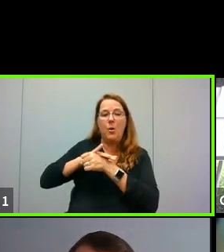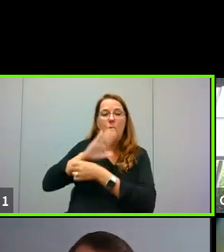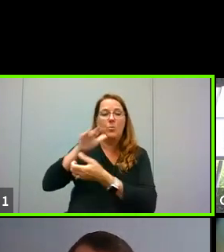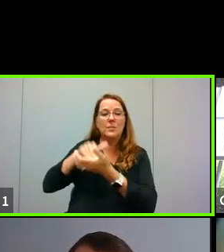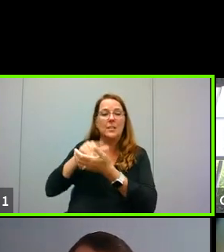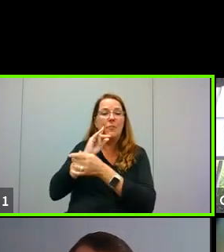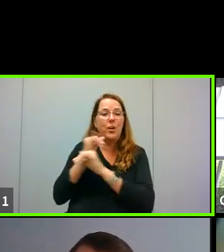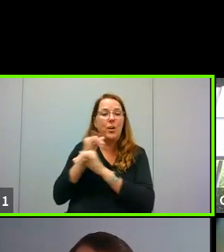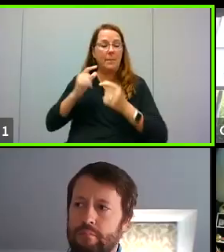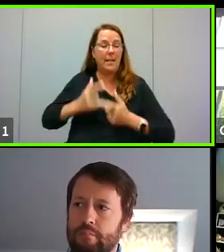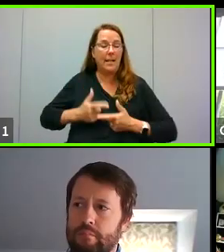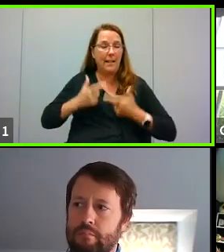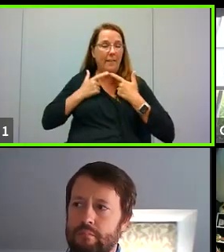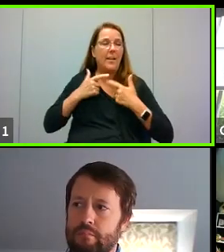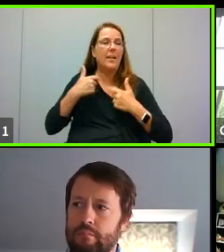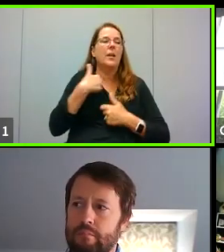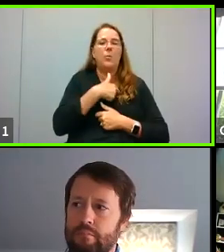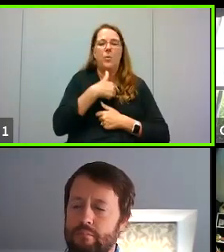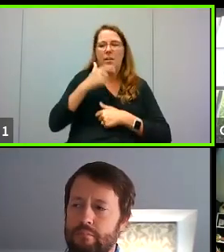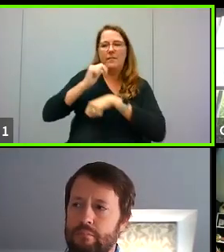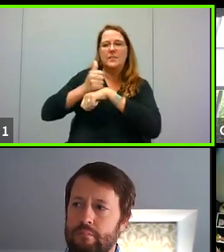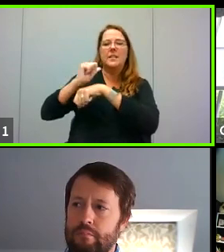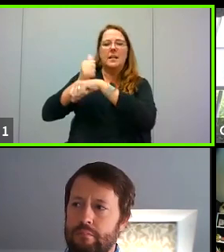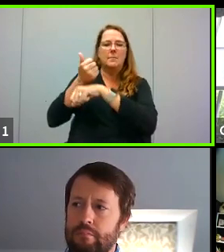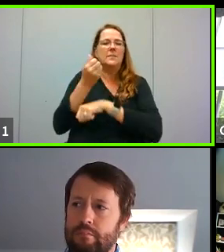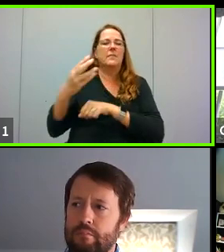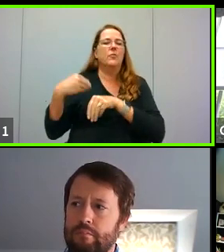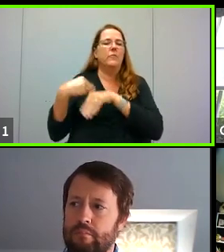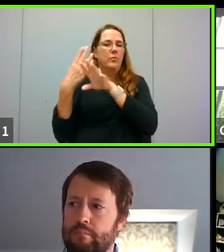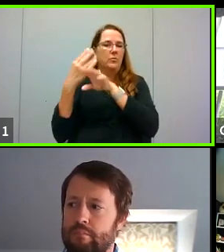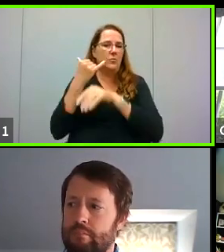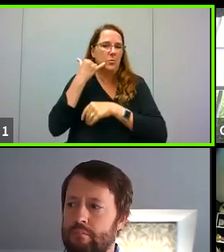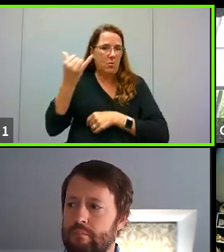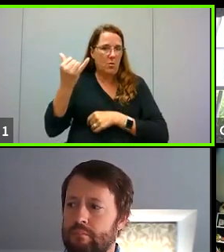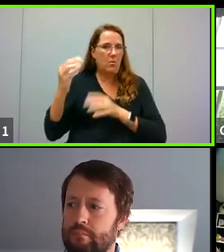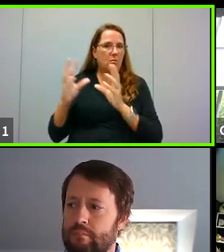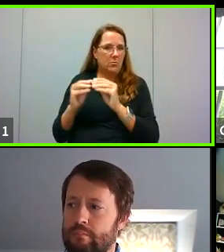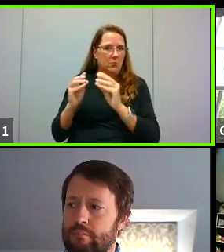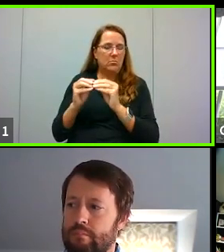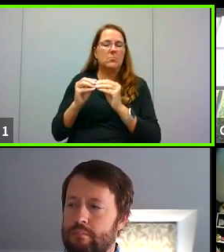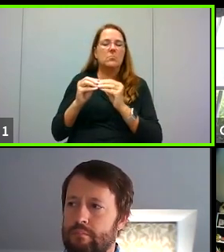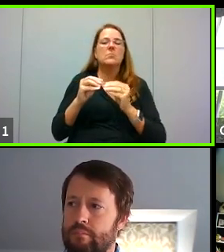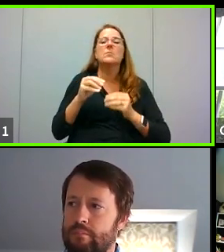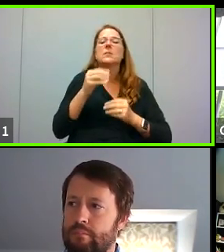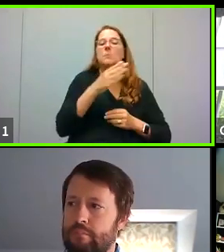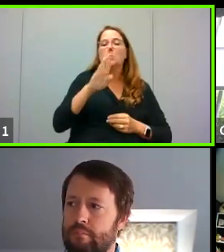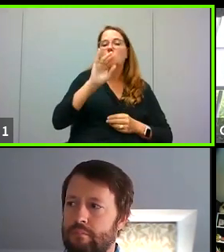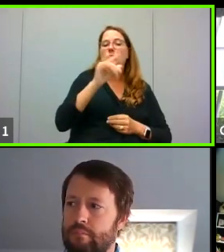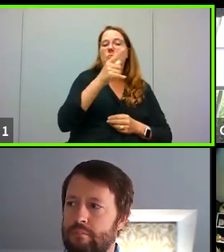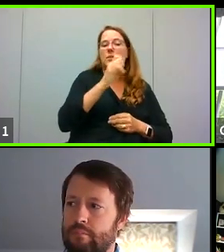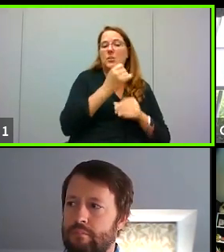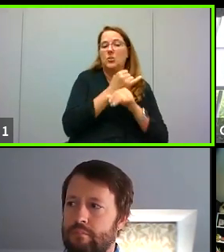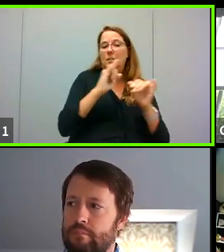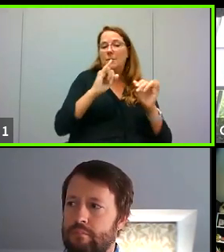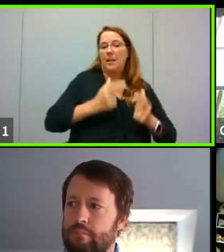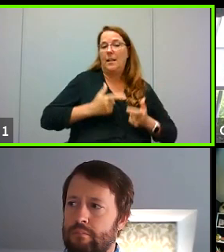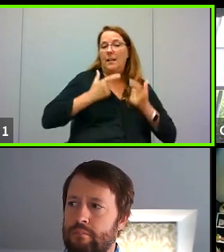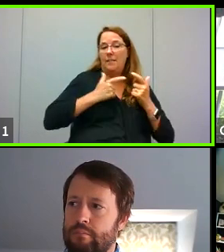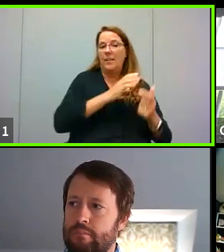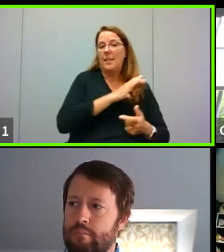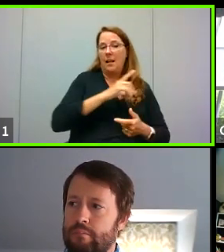we have had several virtual calls there as well. The Blue Ridge Independent Living Council.